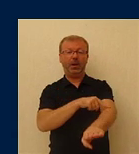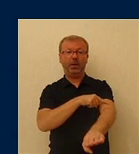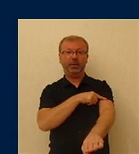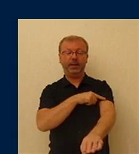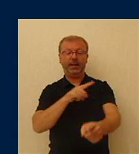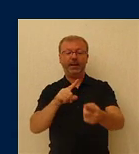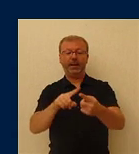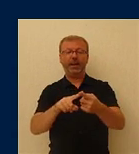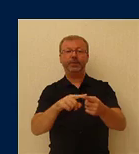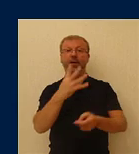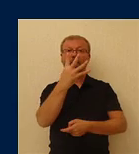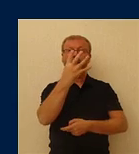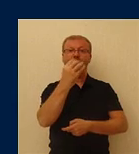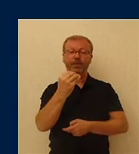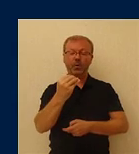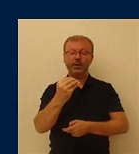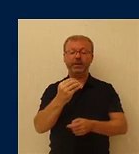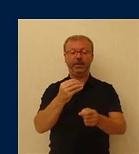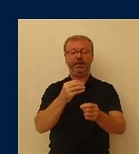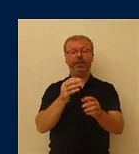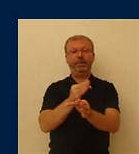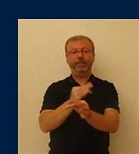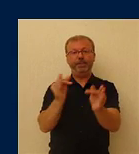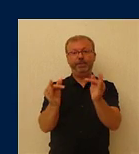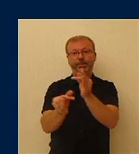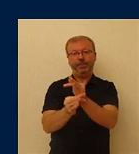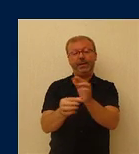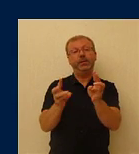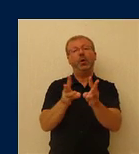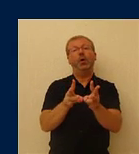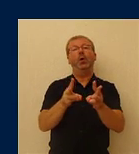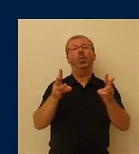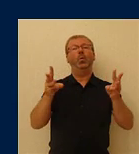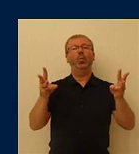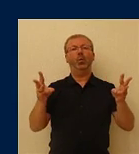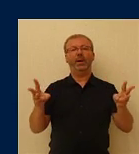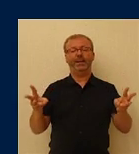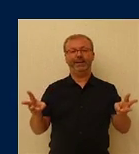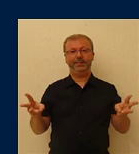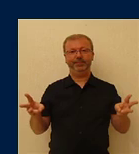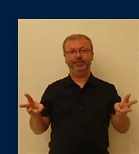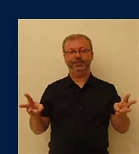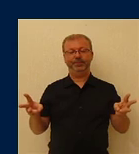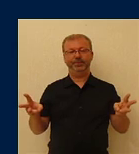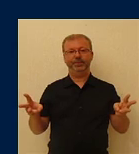This labyrinth is 40 feet in diameter.